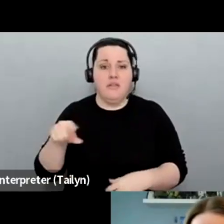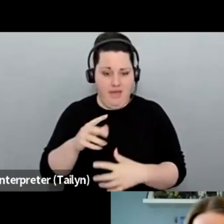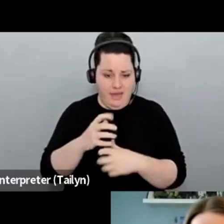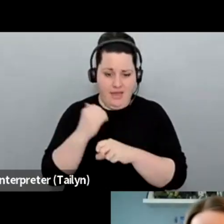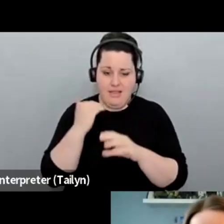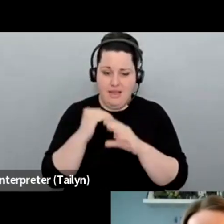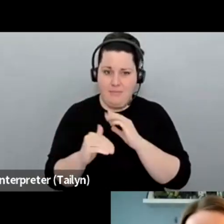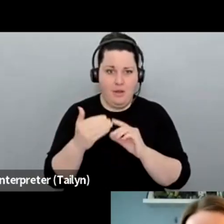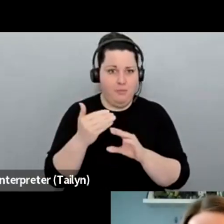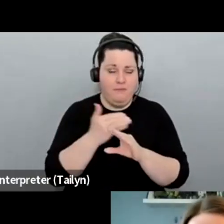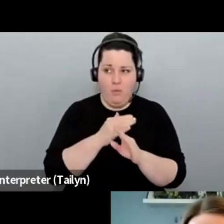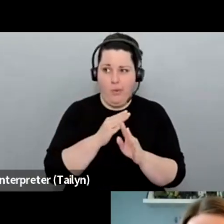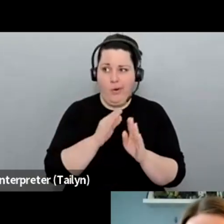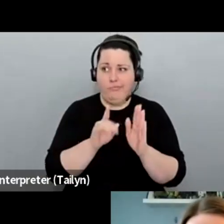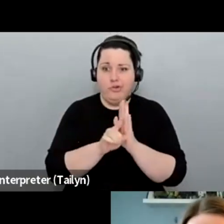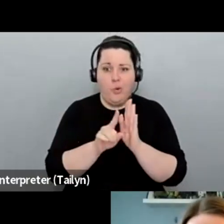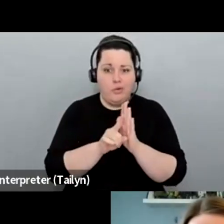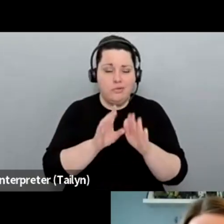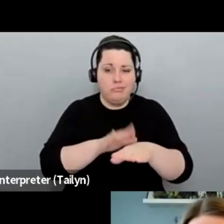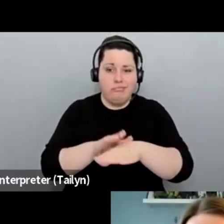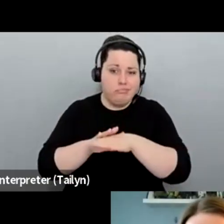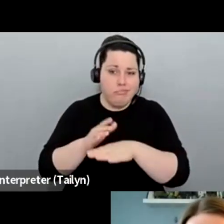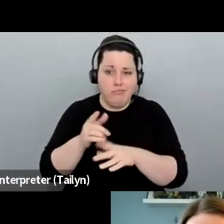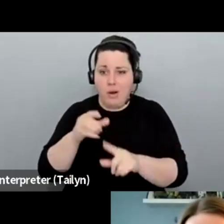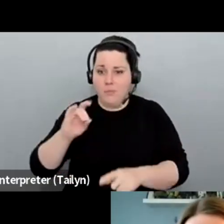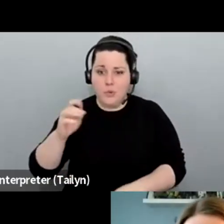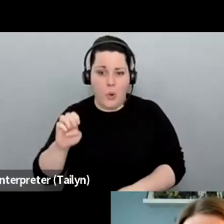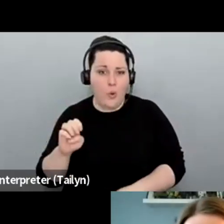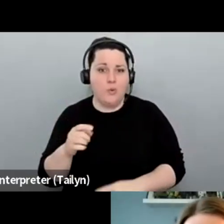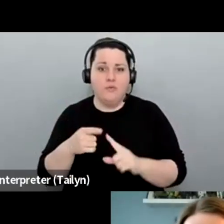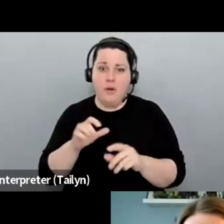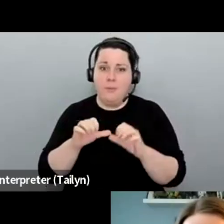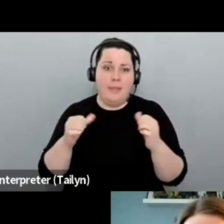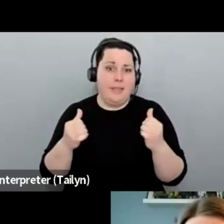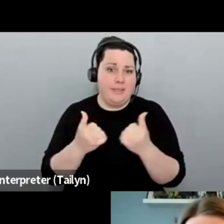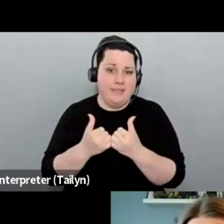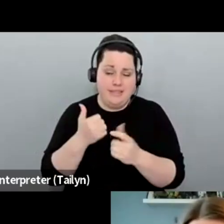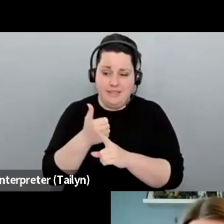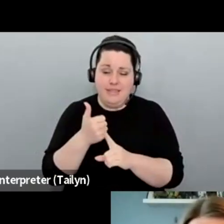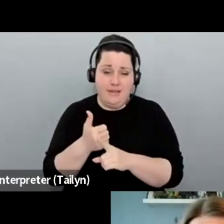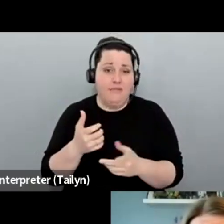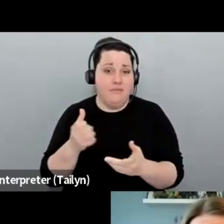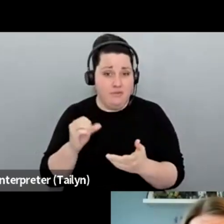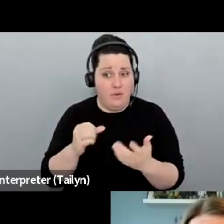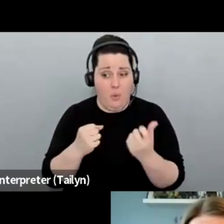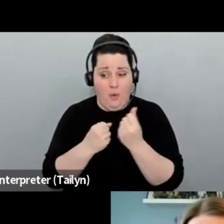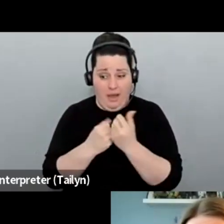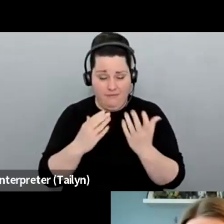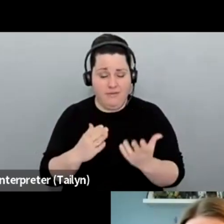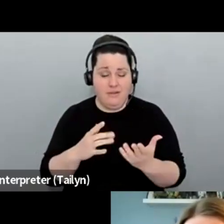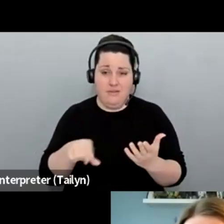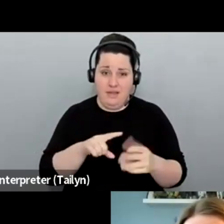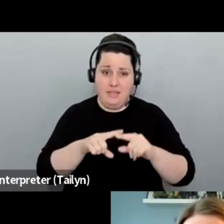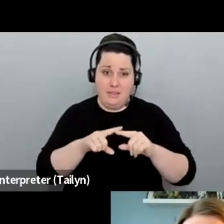email before any notice is going out from the DOJ, from the agency itself. And so advocates are really relying on